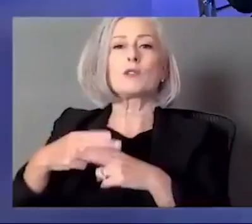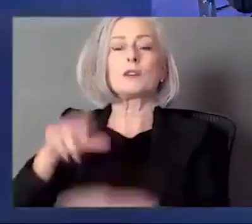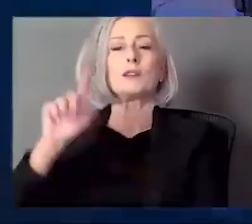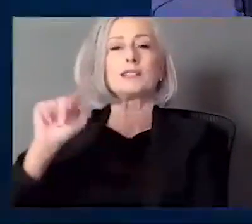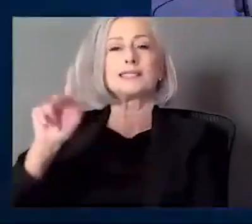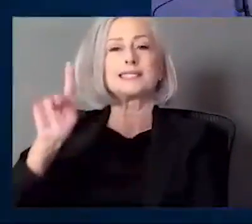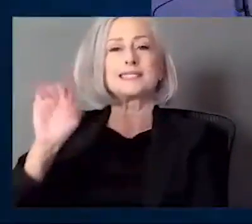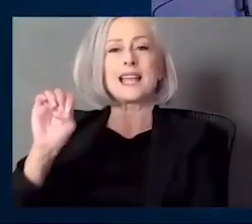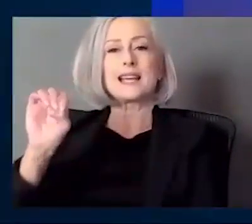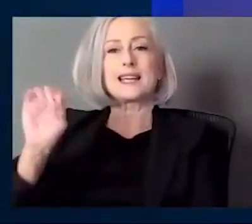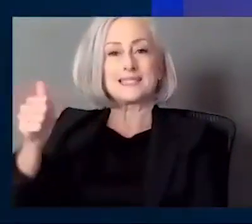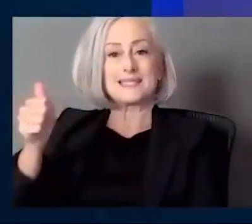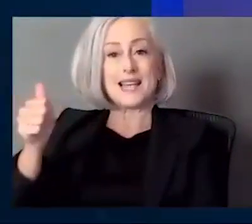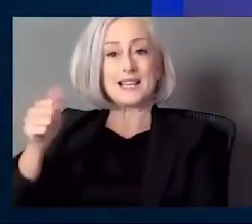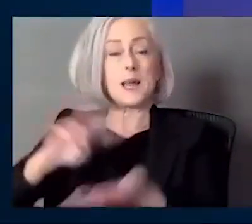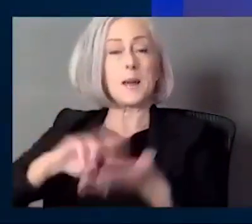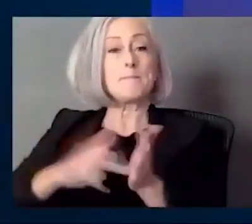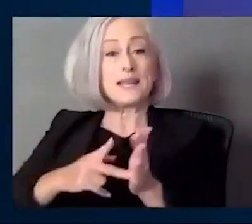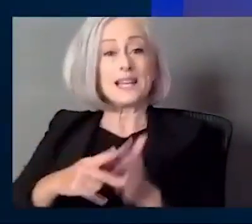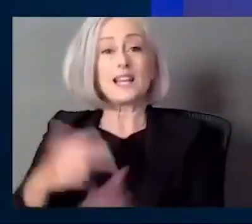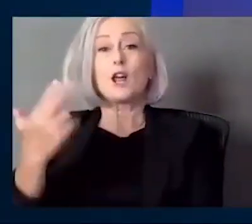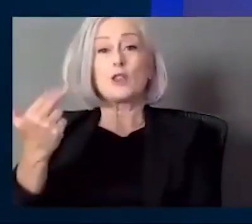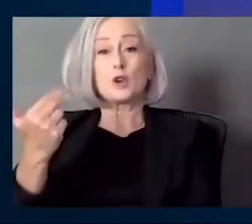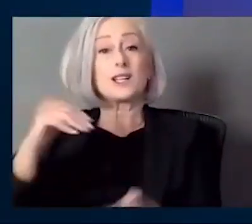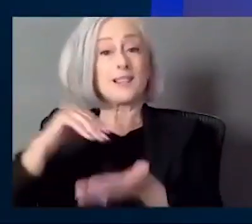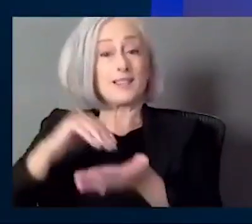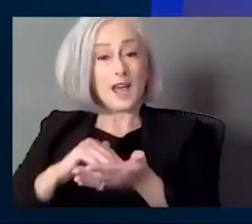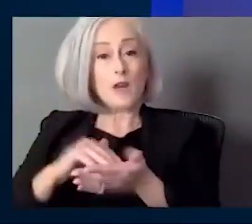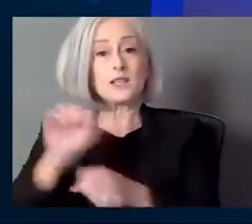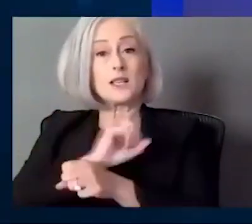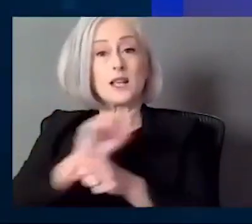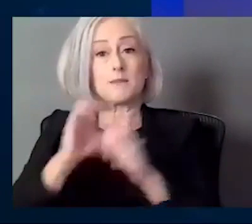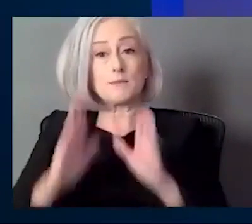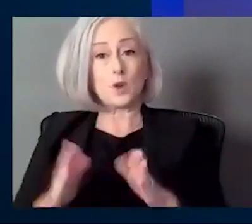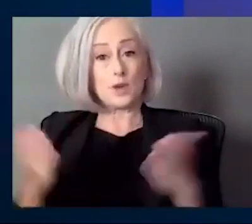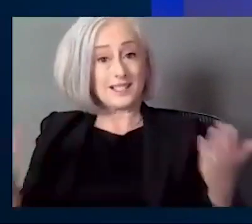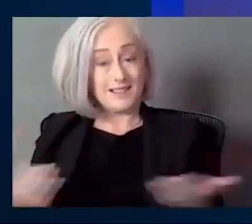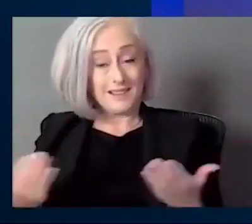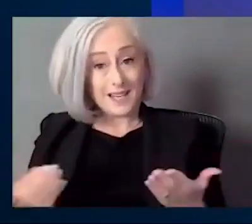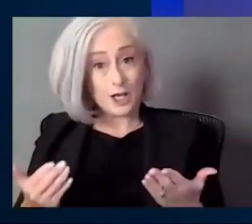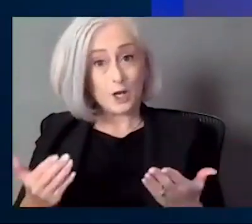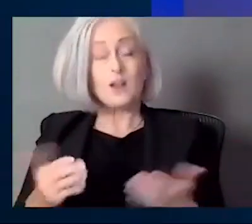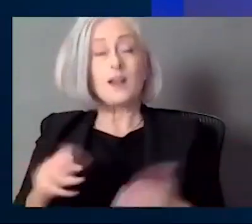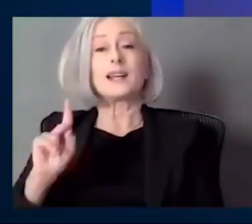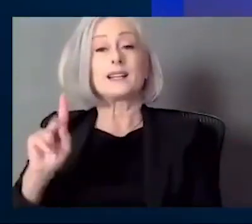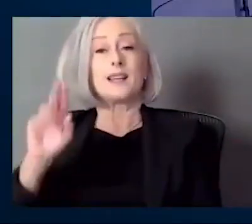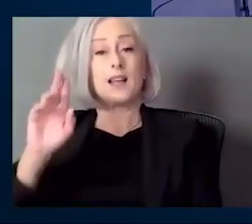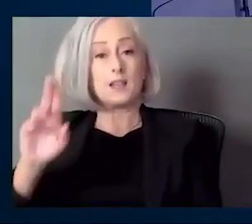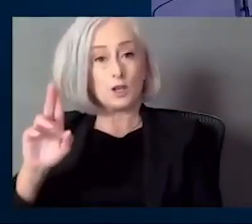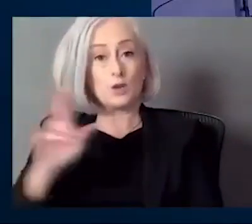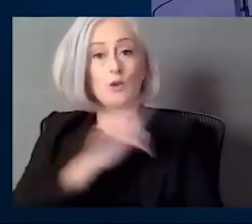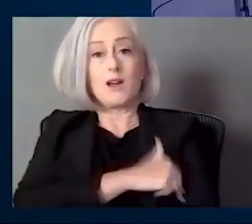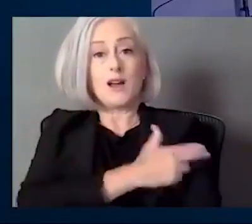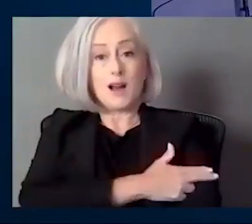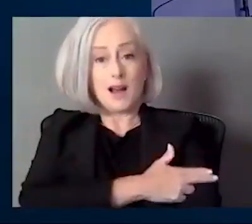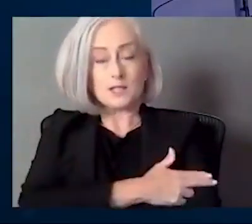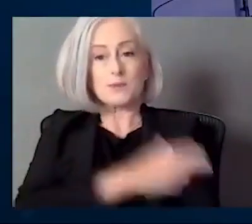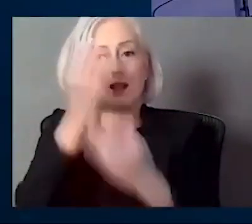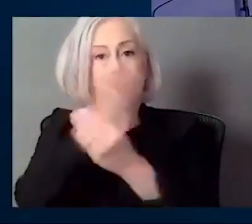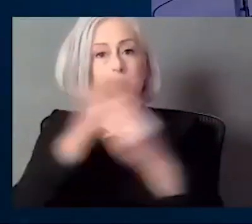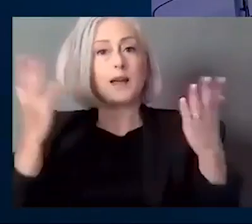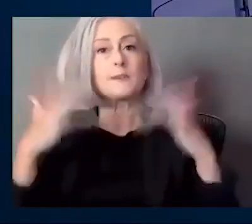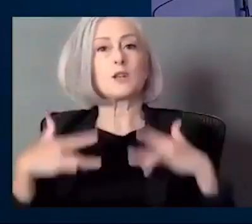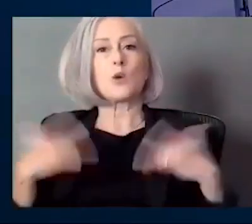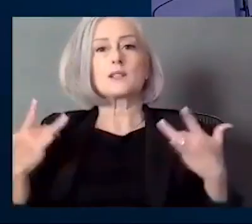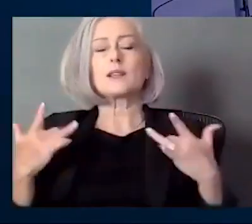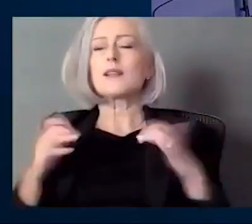13,000 employees who work here at the health system informed of what's going on. You've interviewed Doc Hawk on there many times. Tell the truth. How do you feel about working with him on